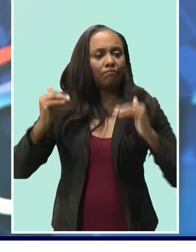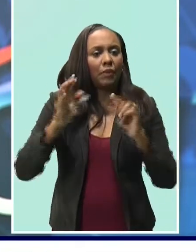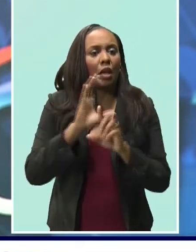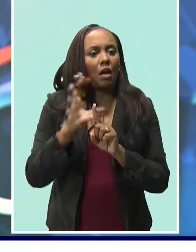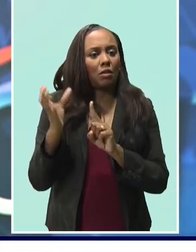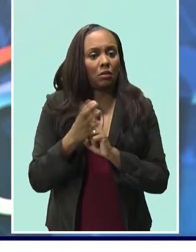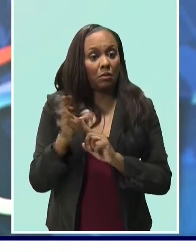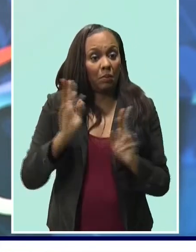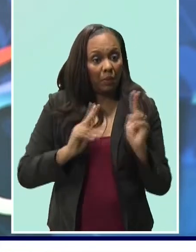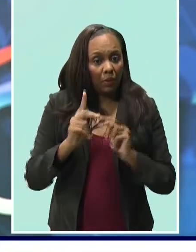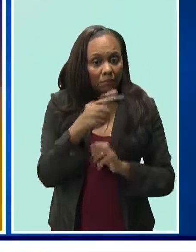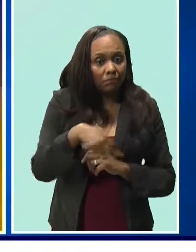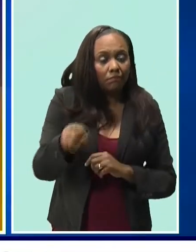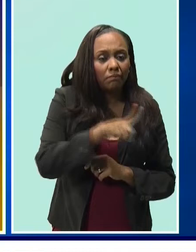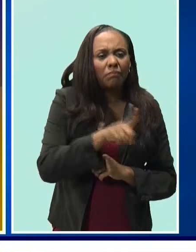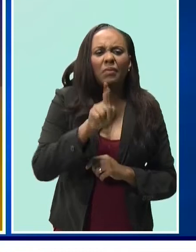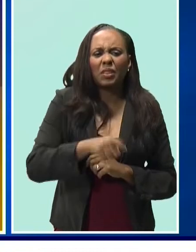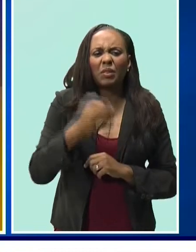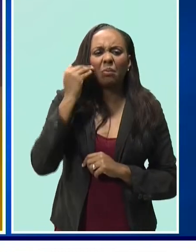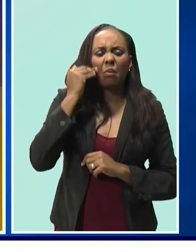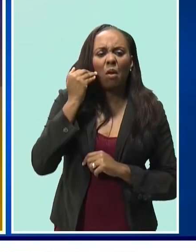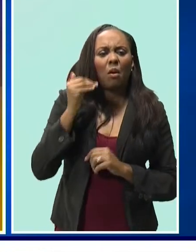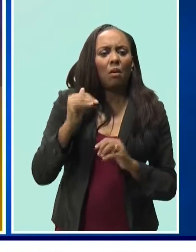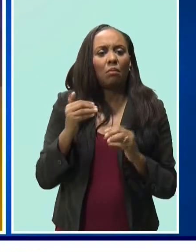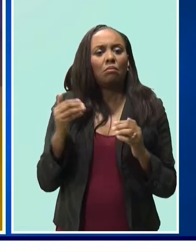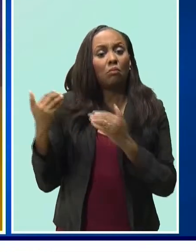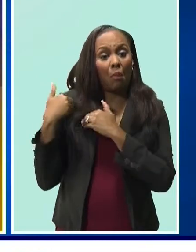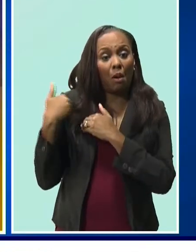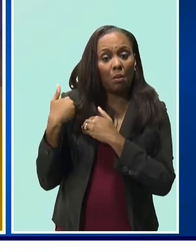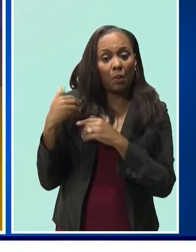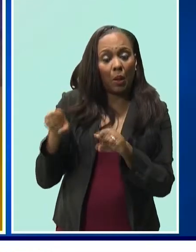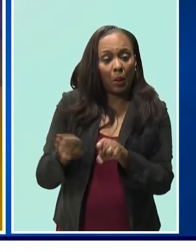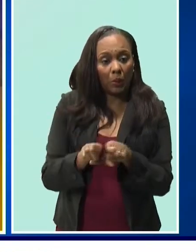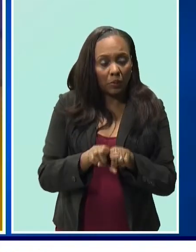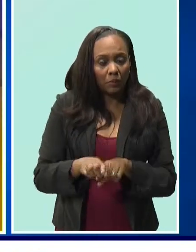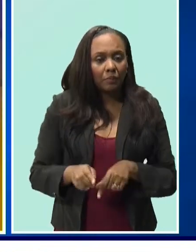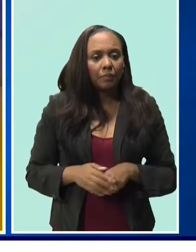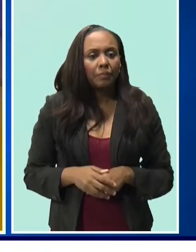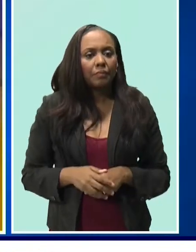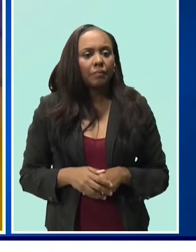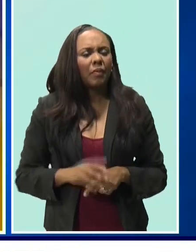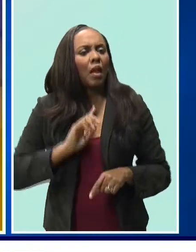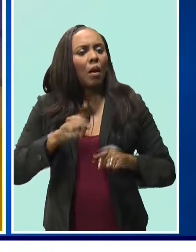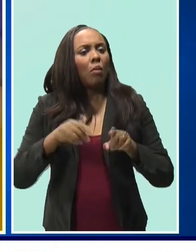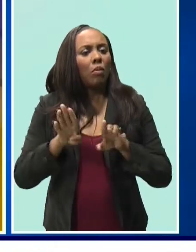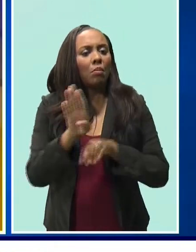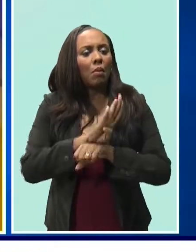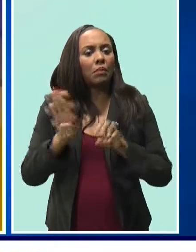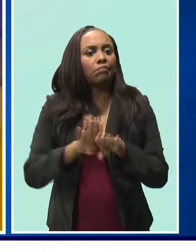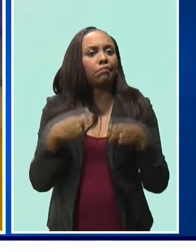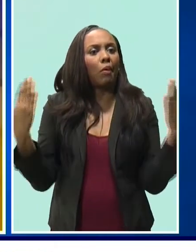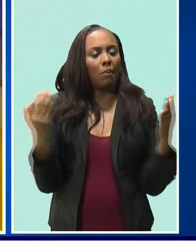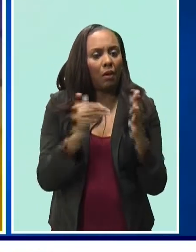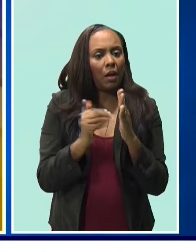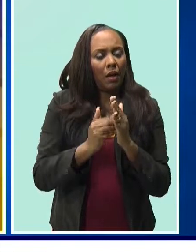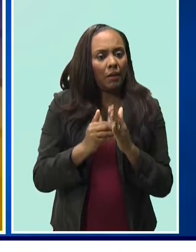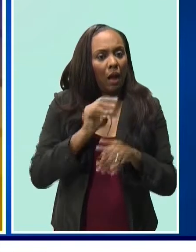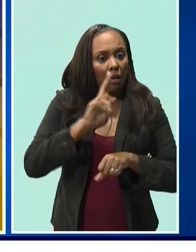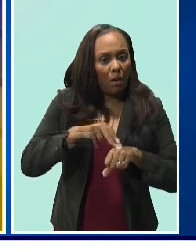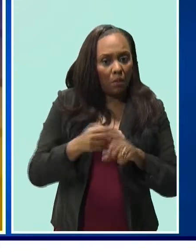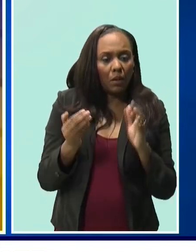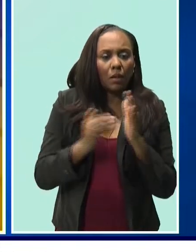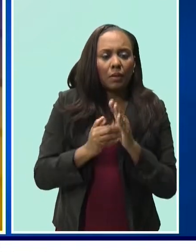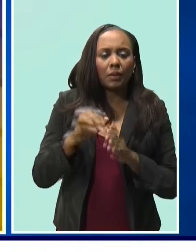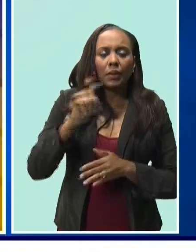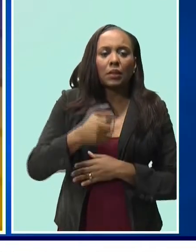industries. Once our economy reopens and we return to normal, surely we understand that we